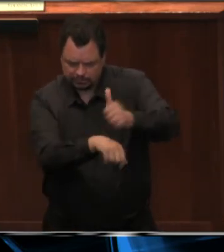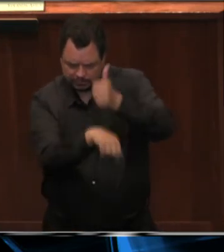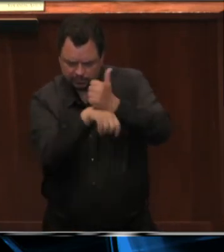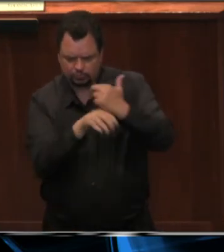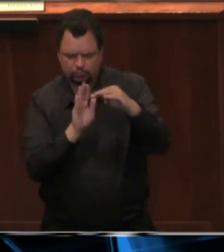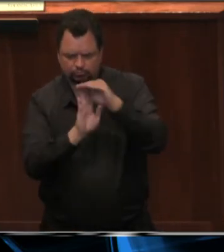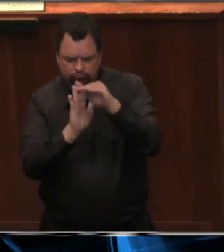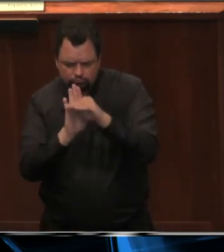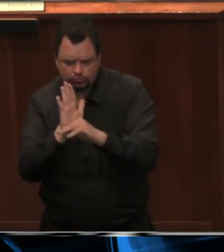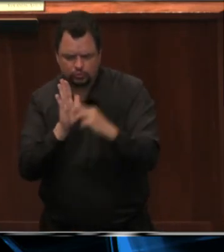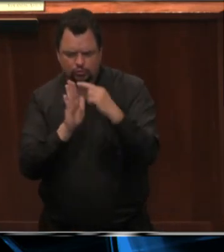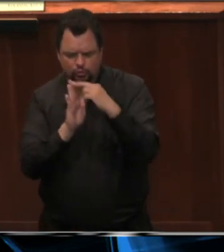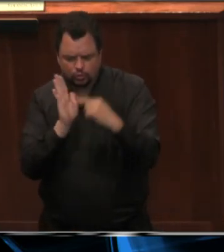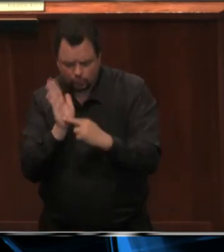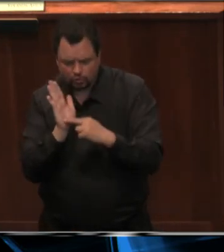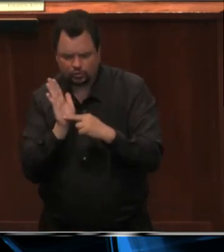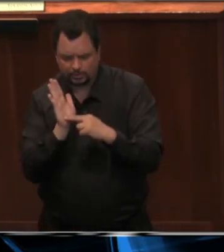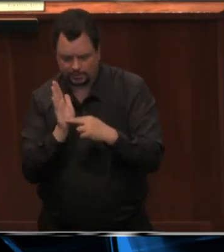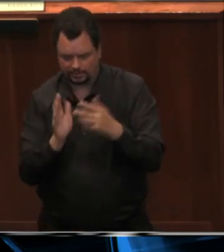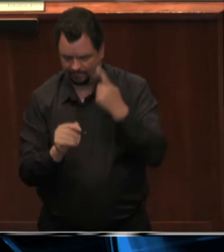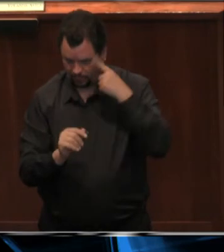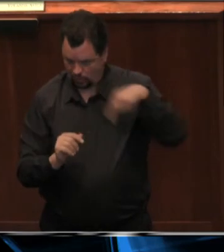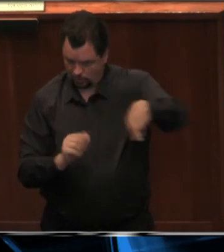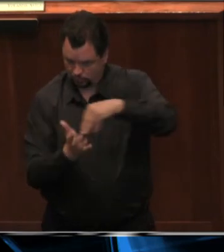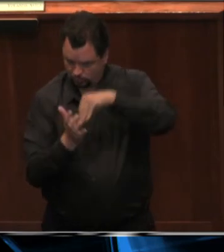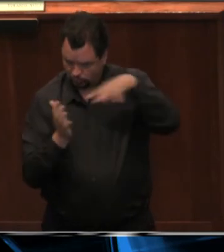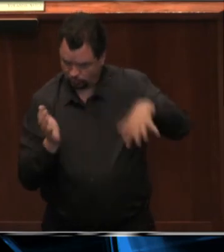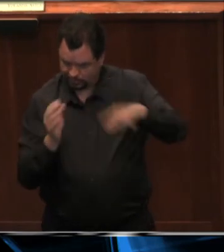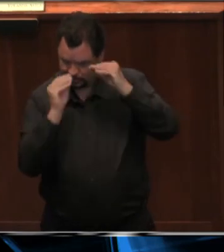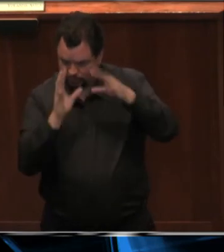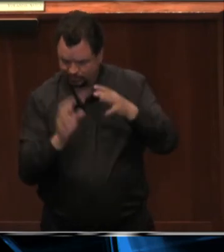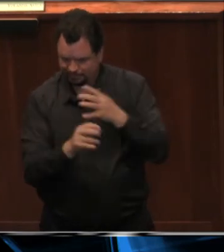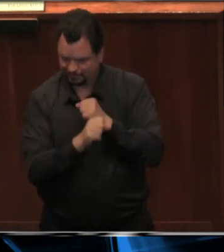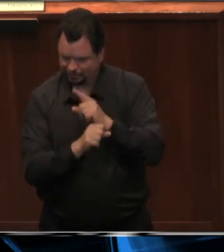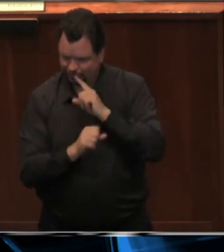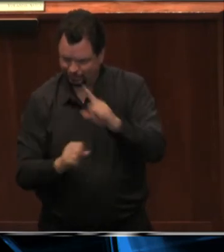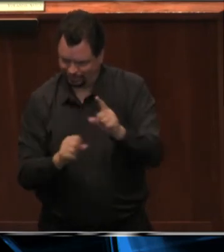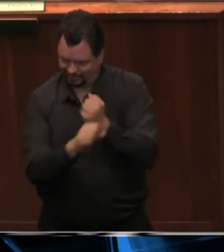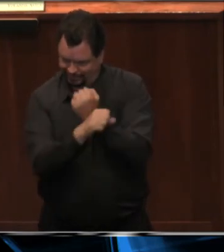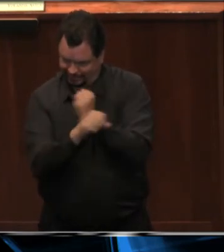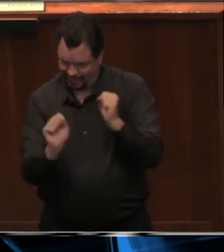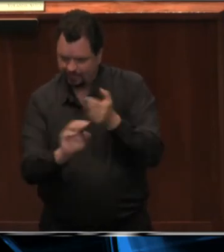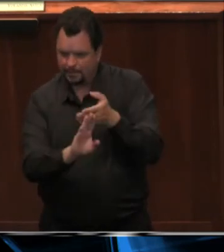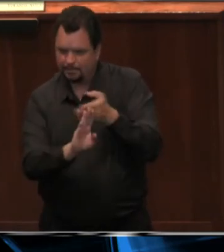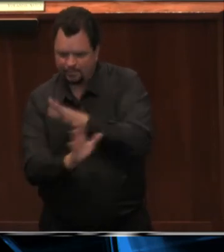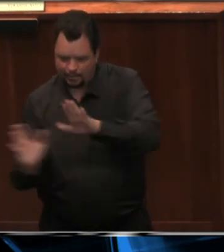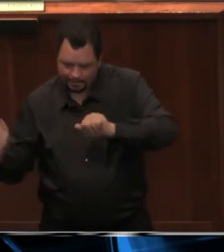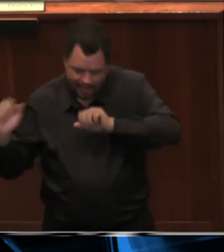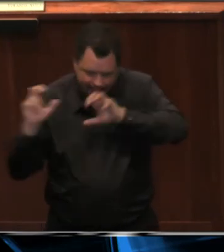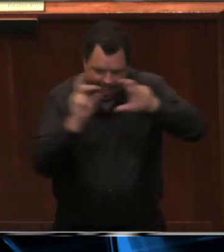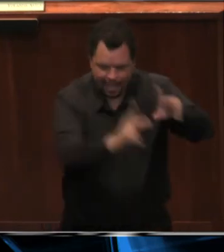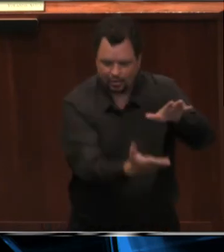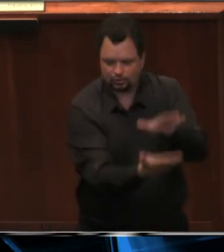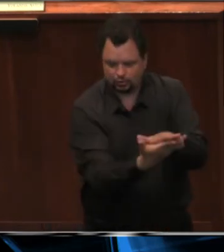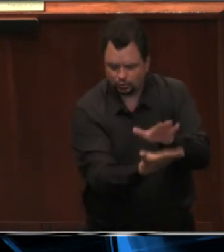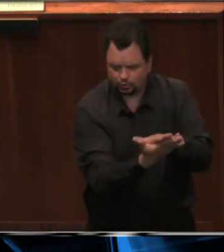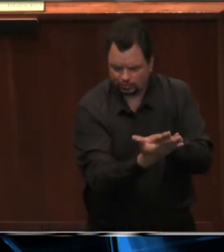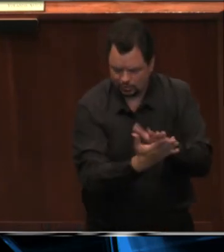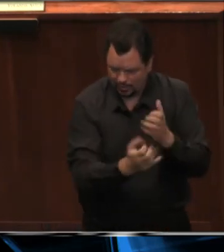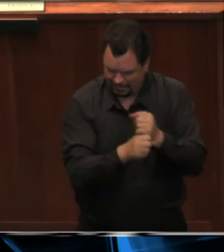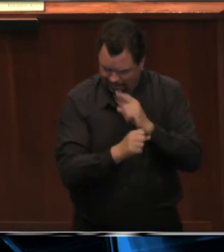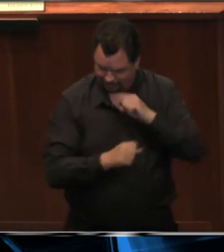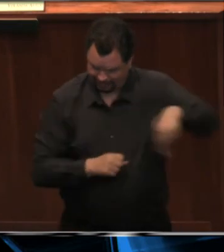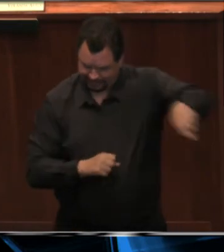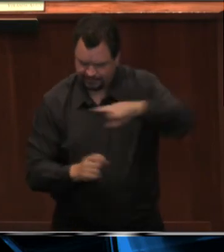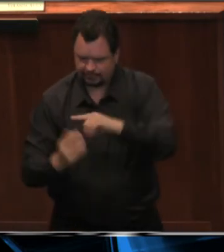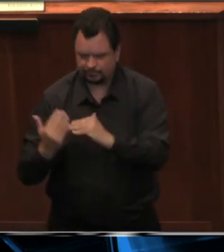to school is safely possible. Districts must be accountable for implementing these requirements and